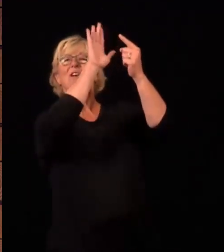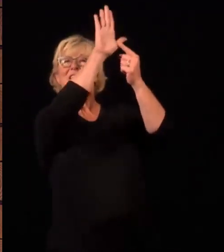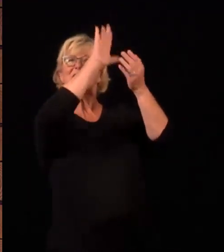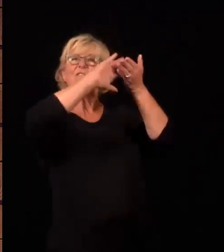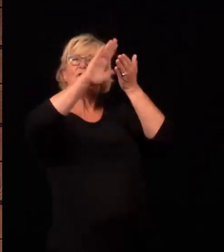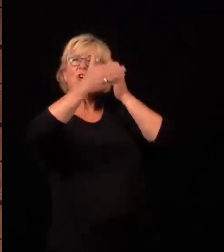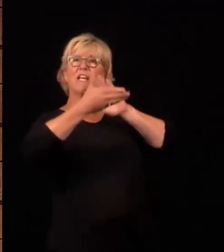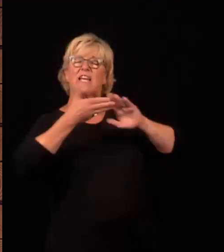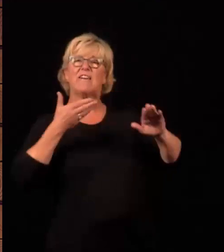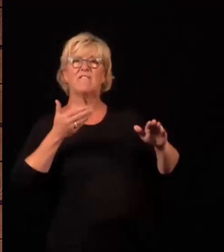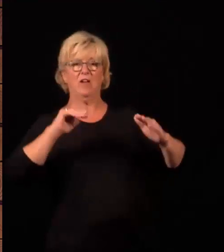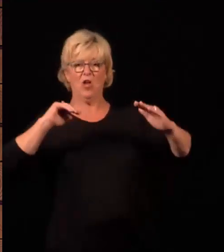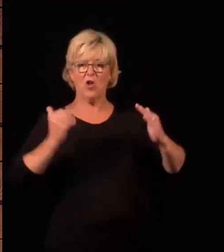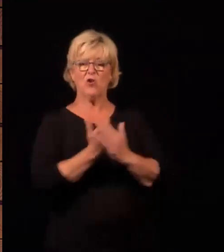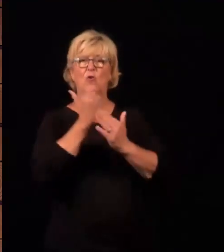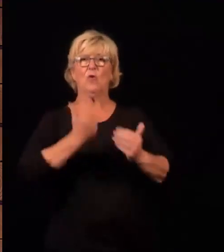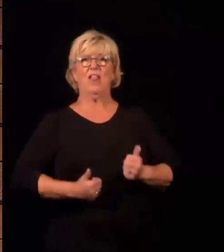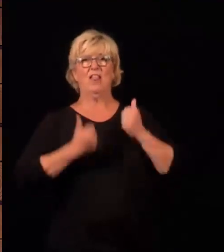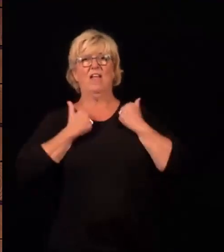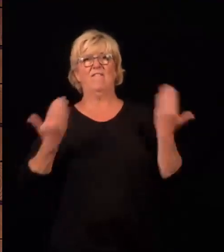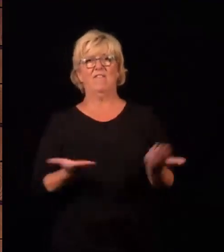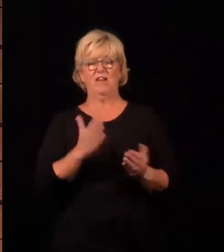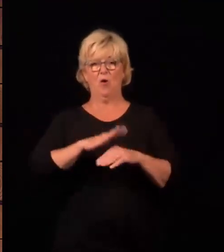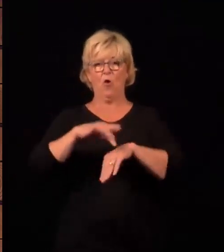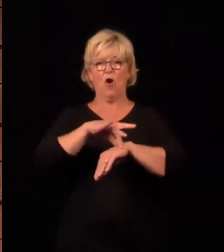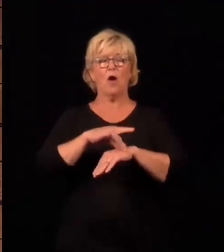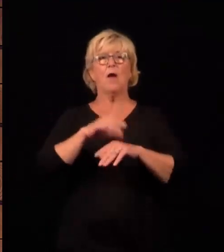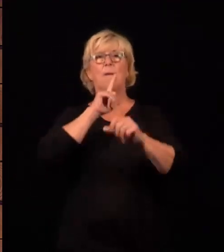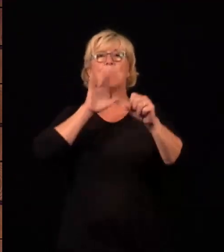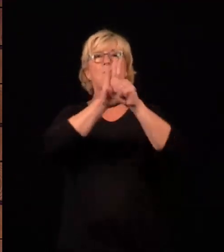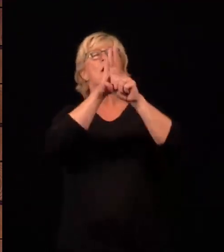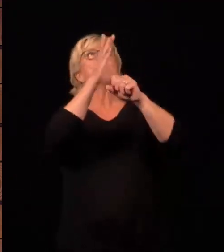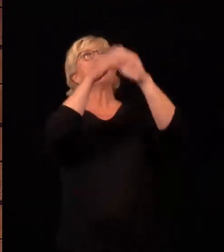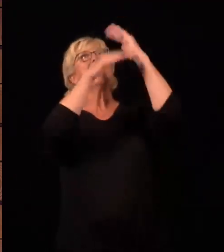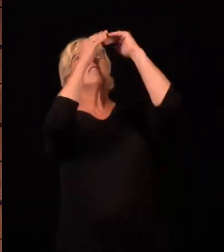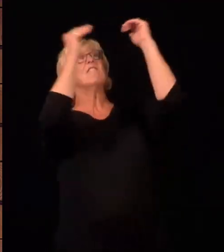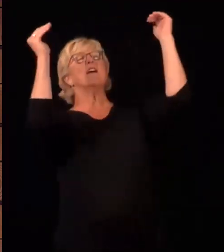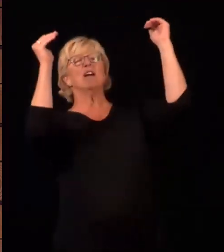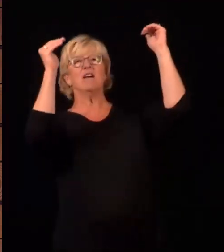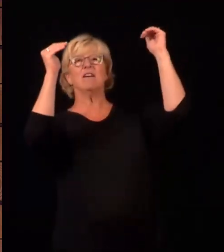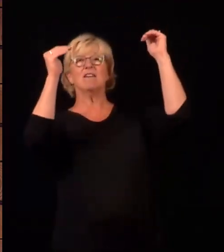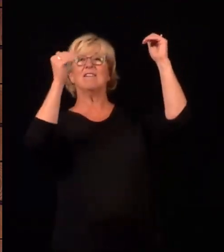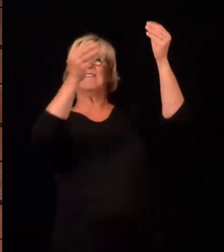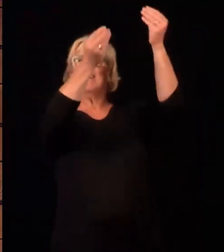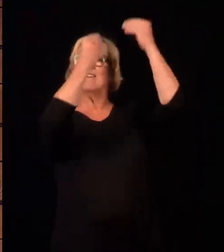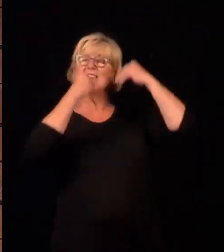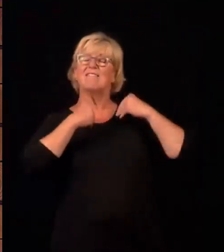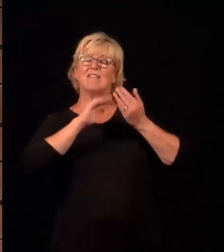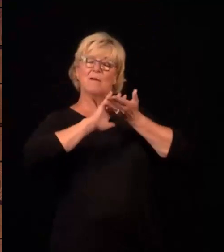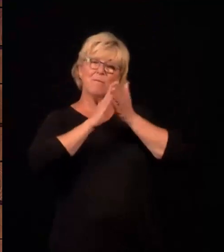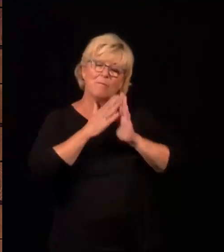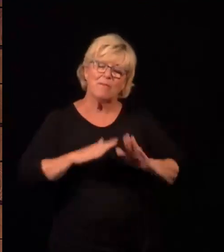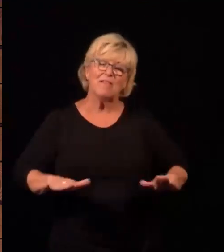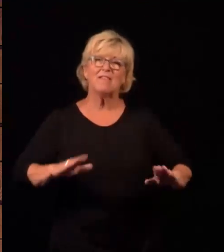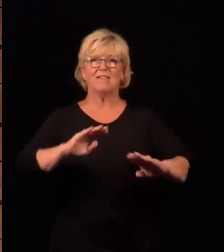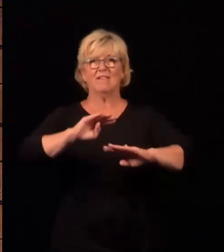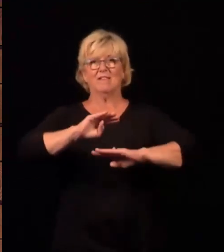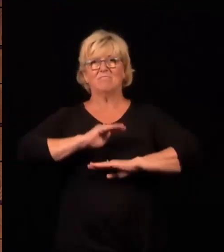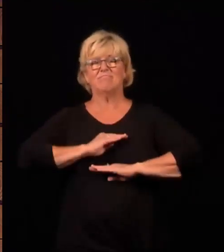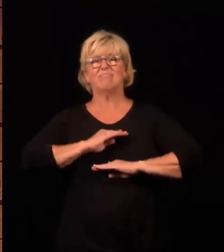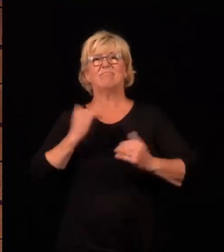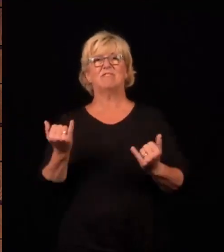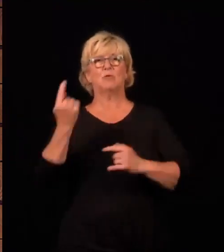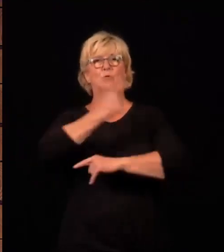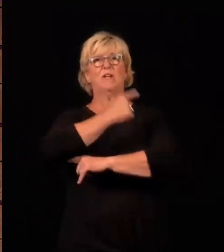forgiveness, a new life here on earth, and a promise of heaven that brings peace and contentment here